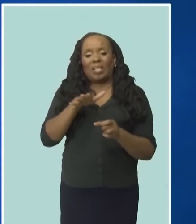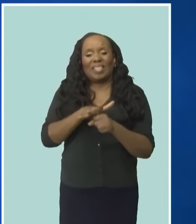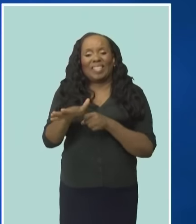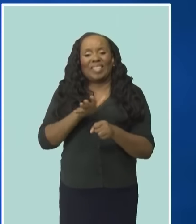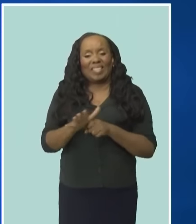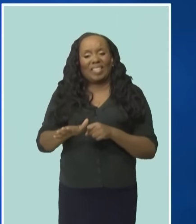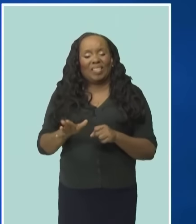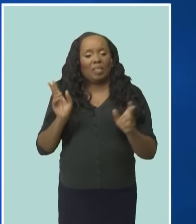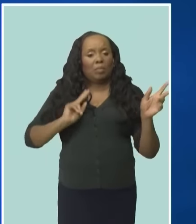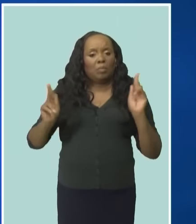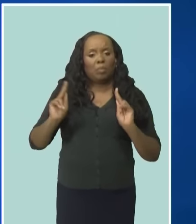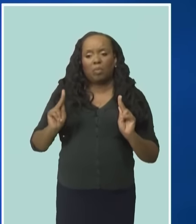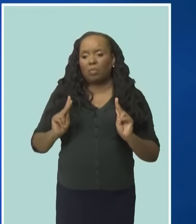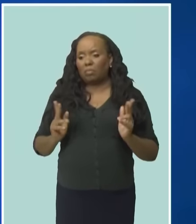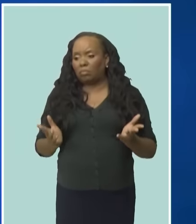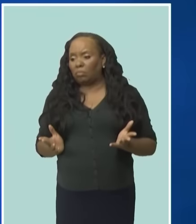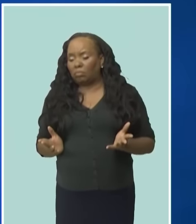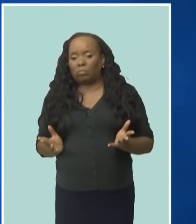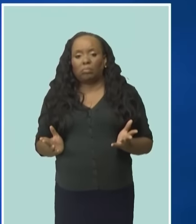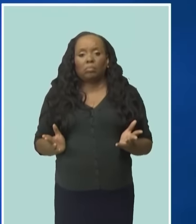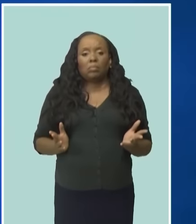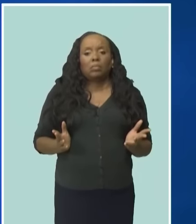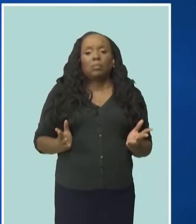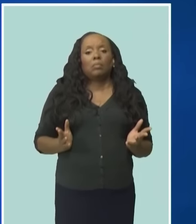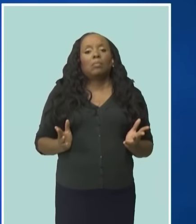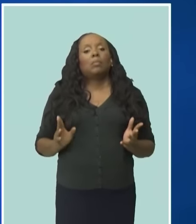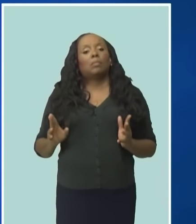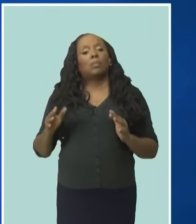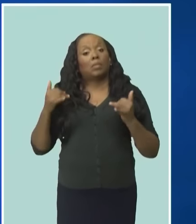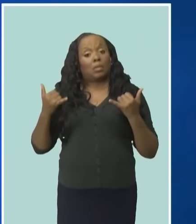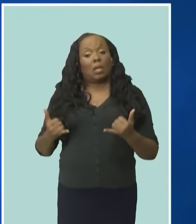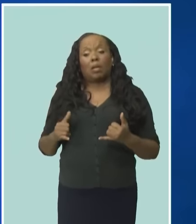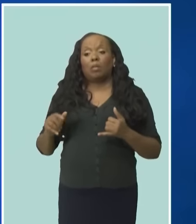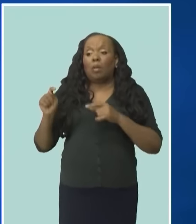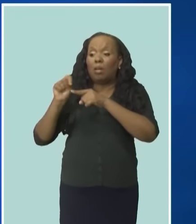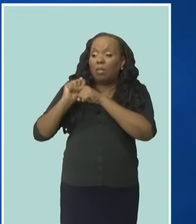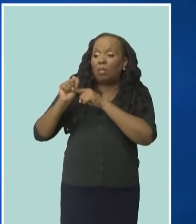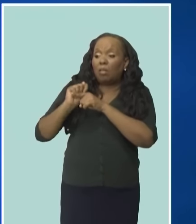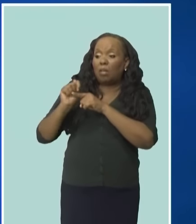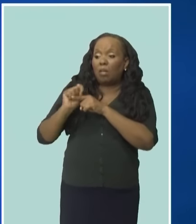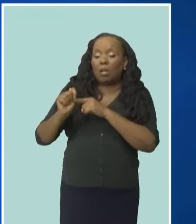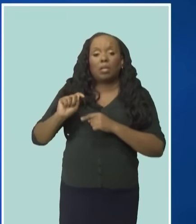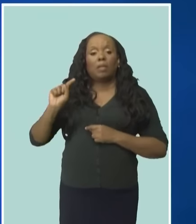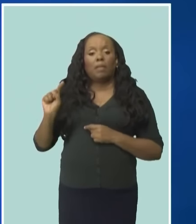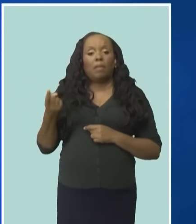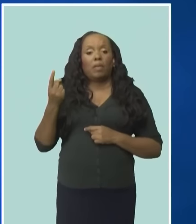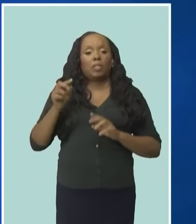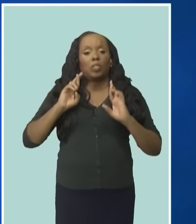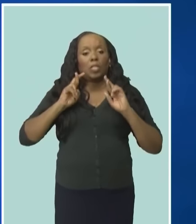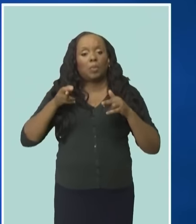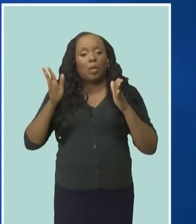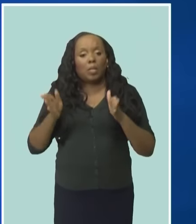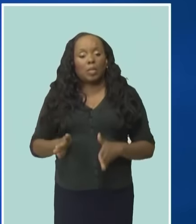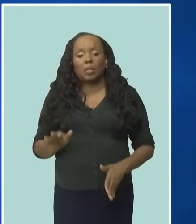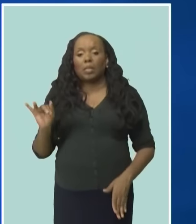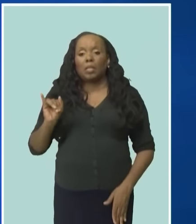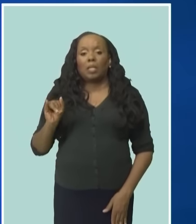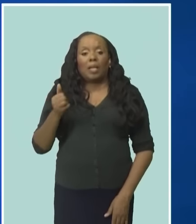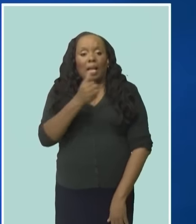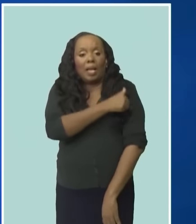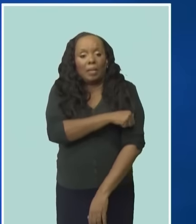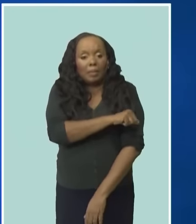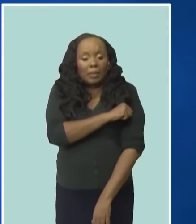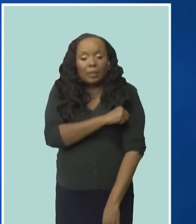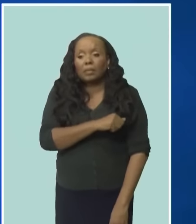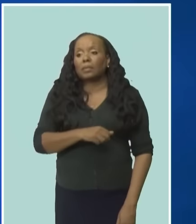health workforce. This includes continuous training for first responders, such as the Barbados Police Service and the Emergency Ambulance Service,